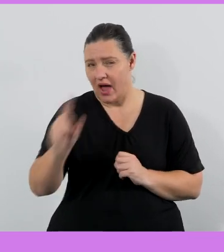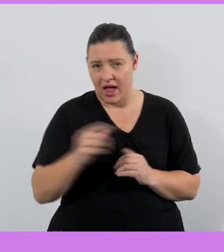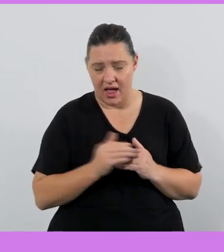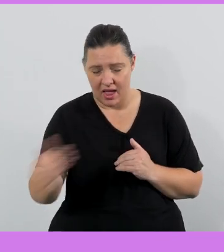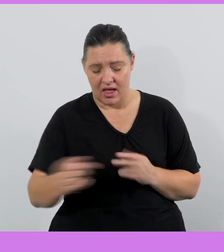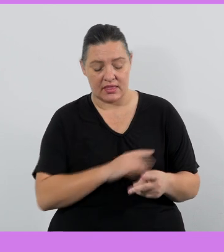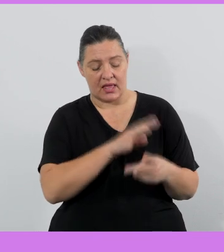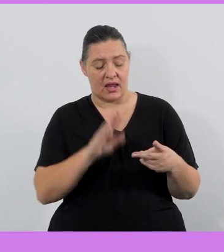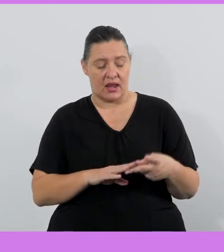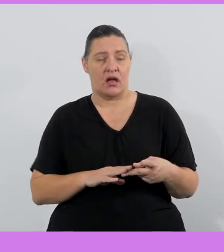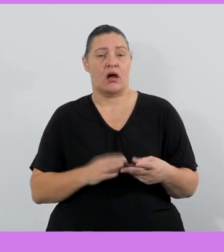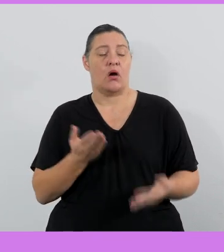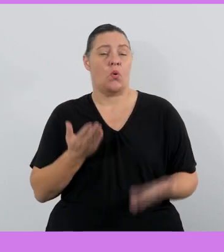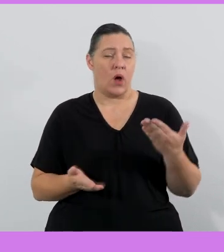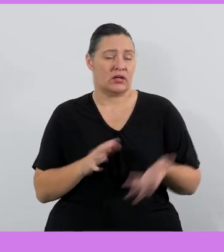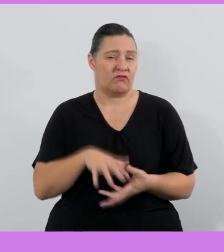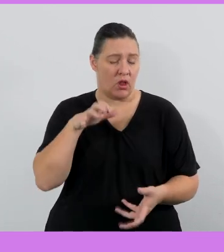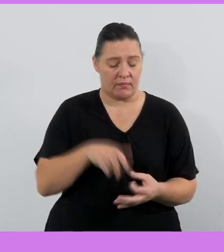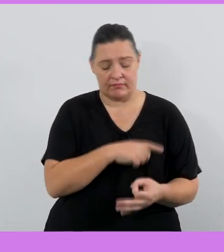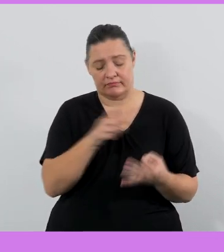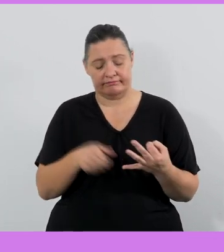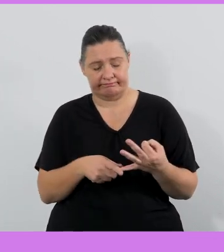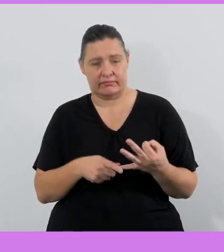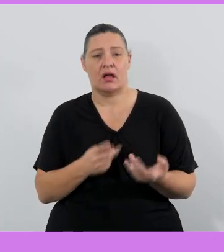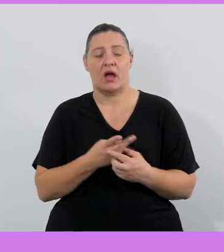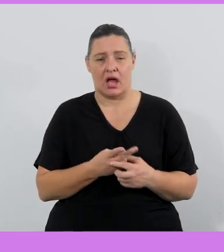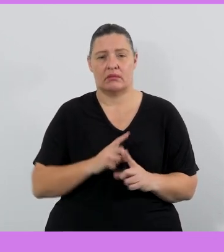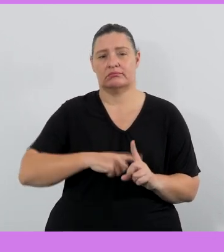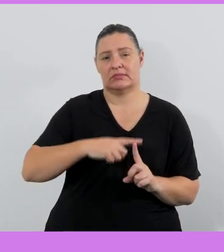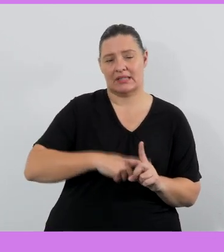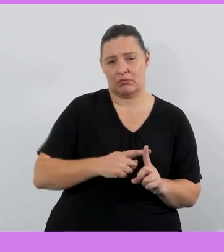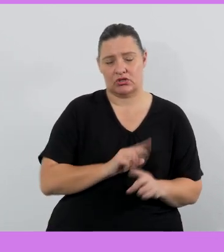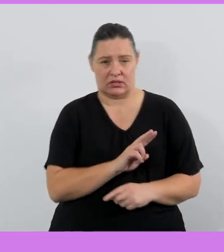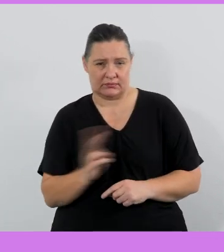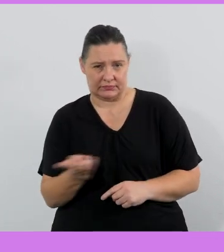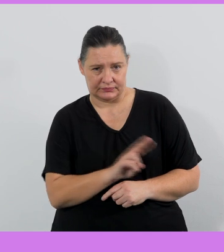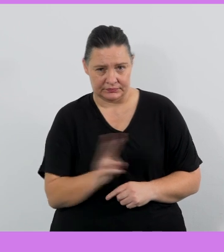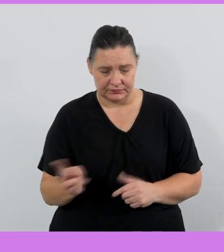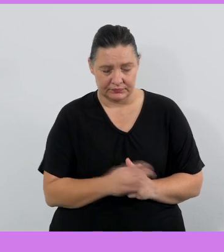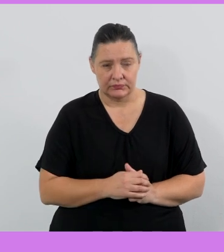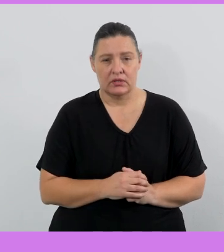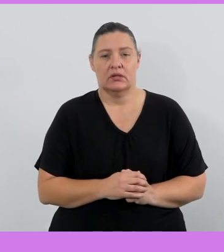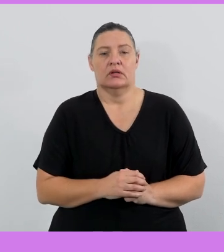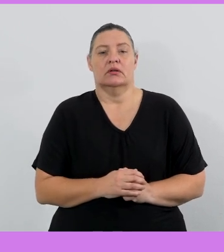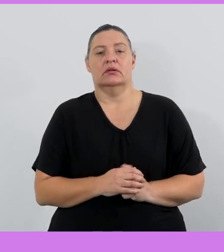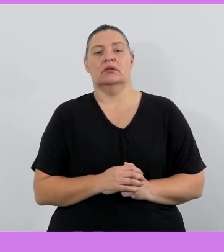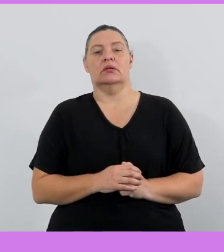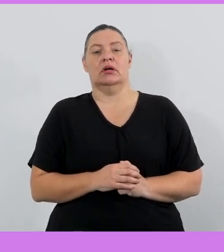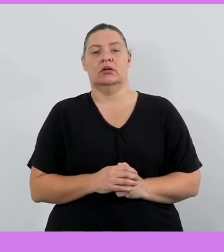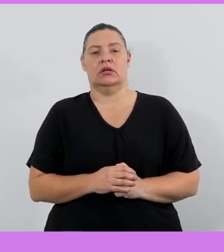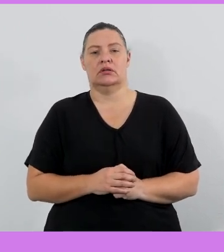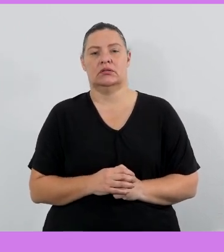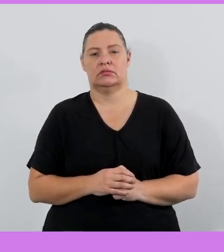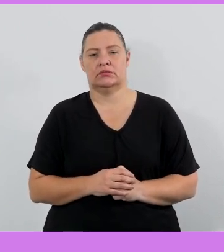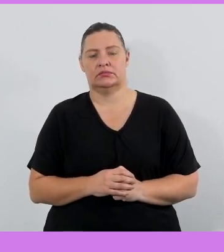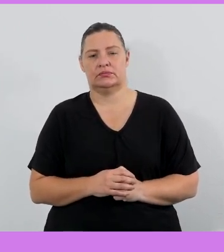at weight, then volume, and then we're going to look at conversions and calculations involving units of temperature. So